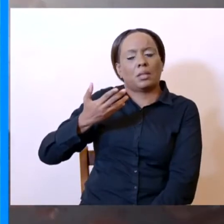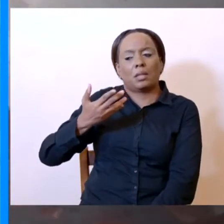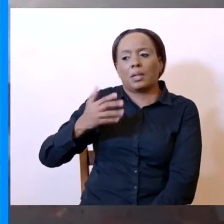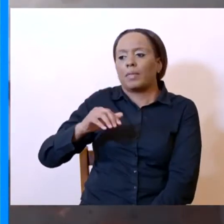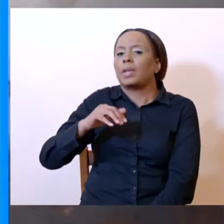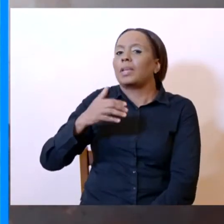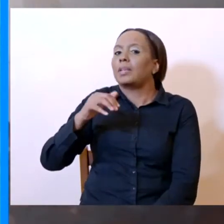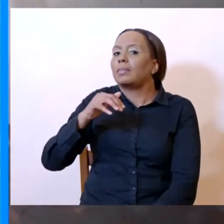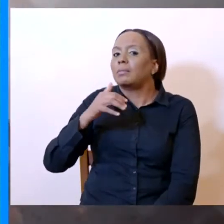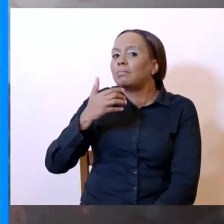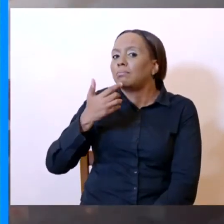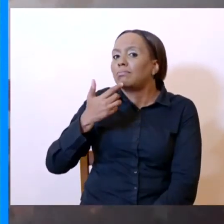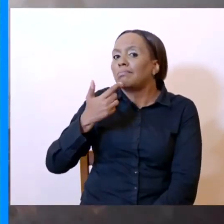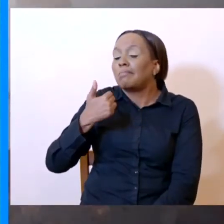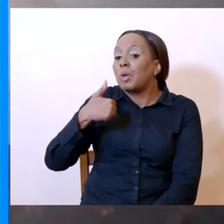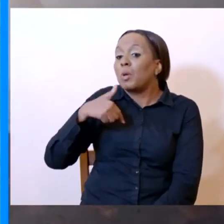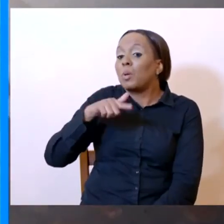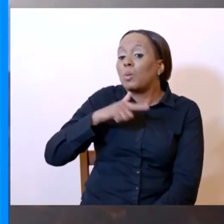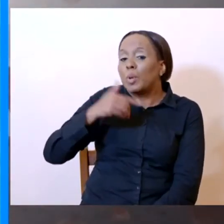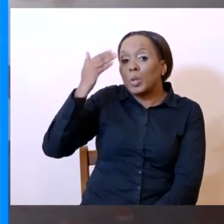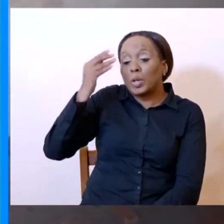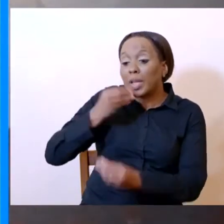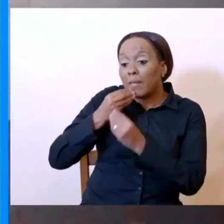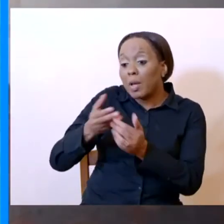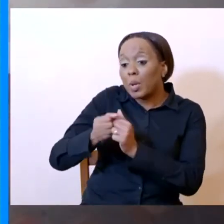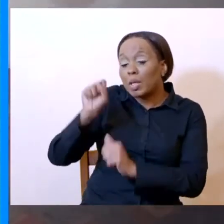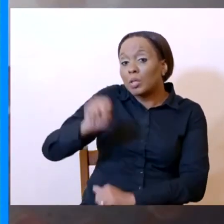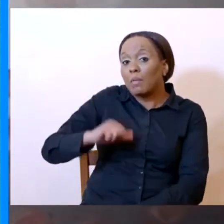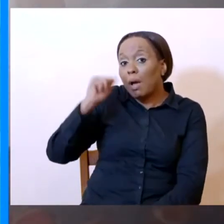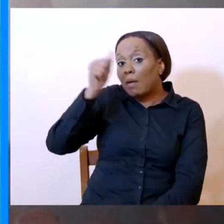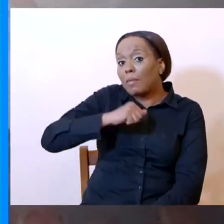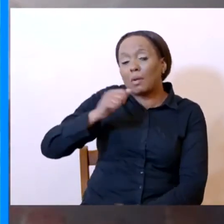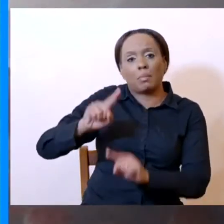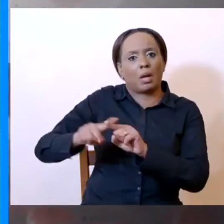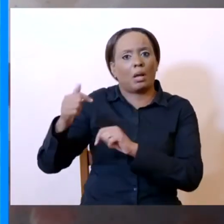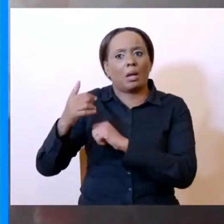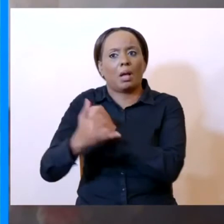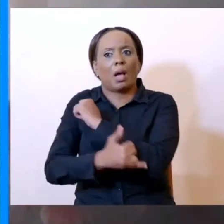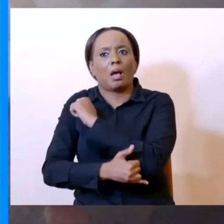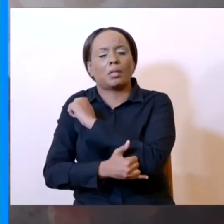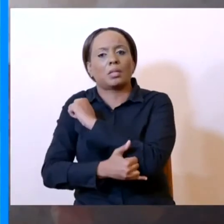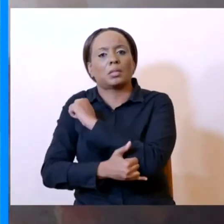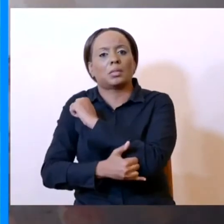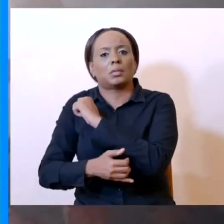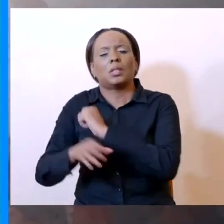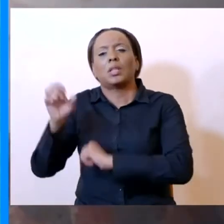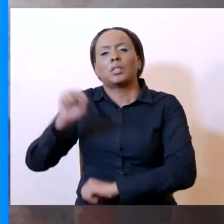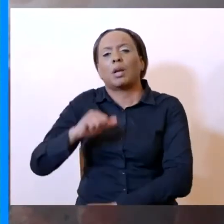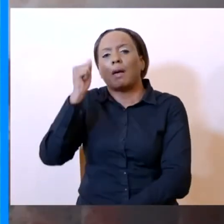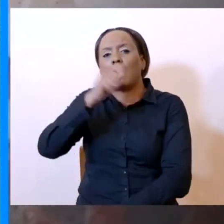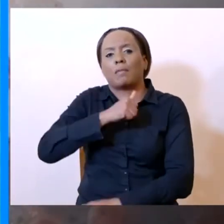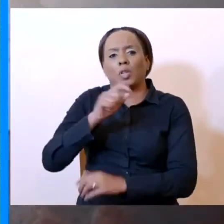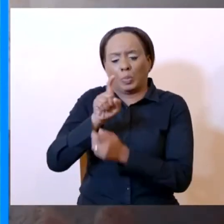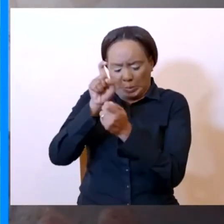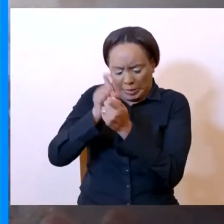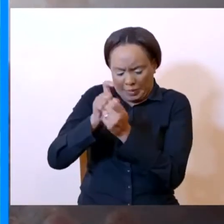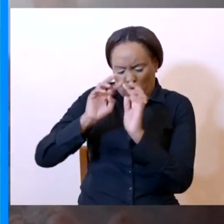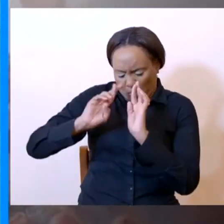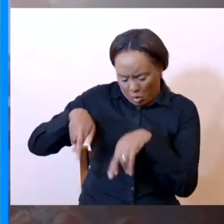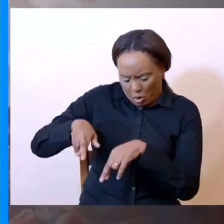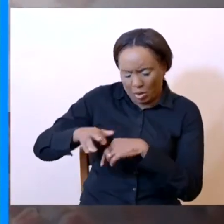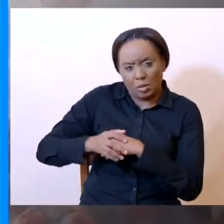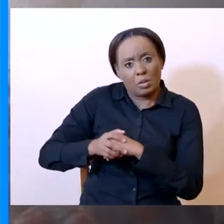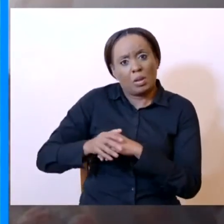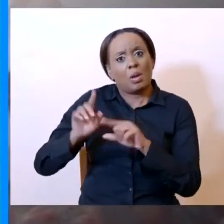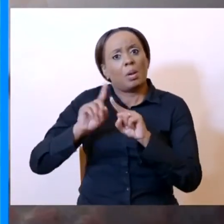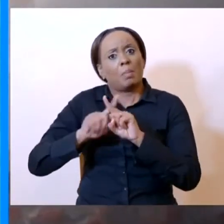study, whatever the data is showing there, but it also says that this is a country-specific response as well, but it is